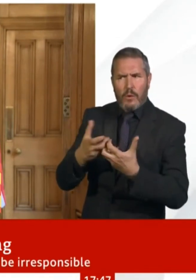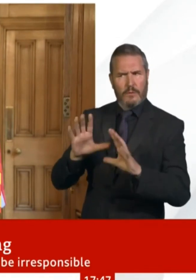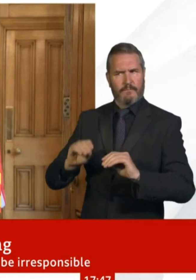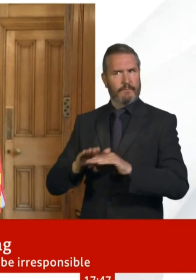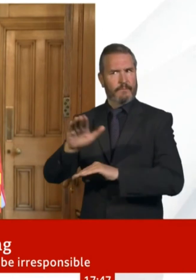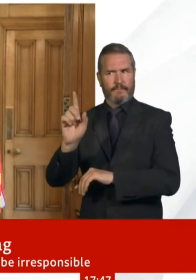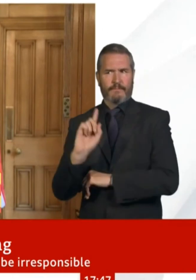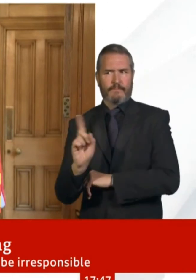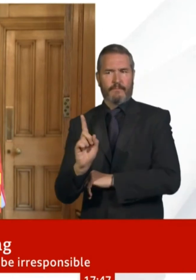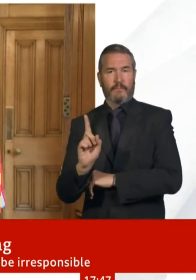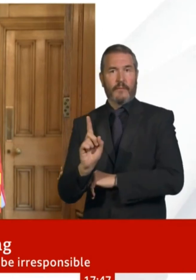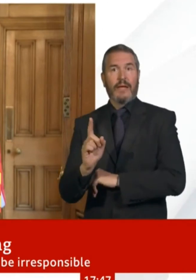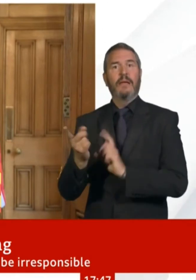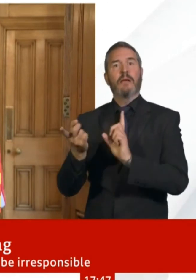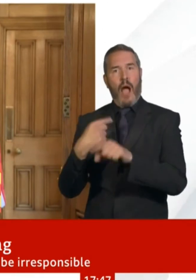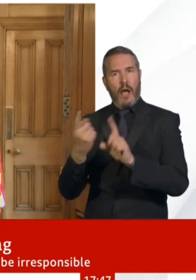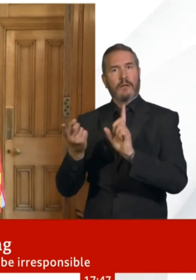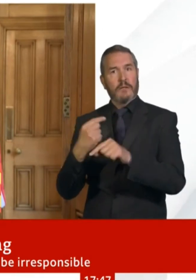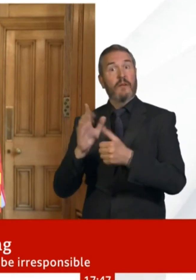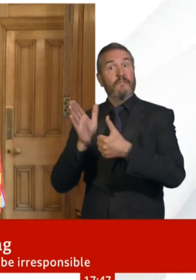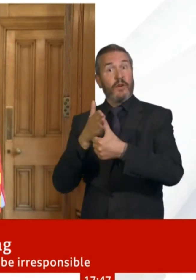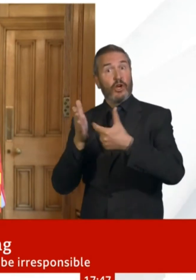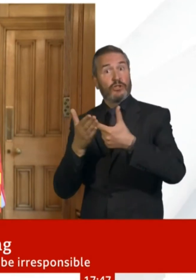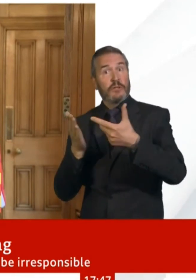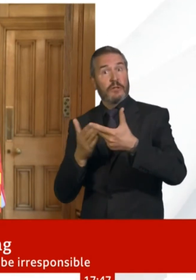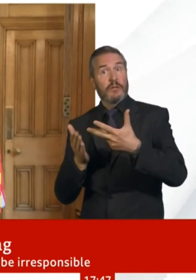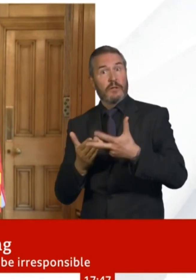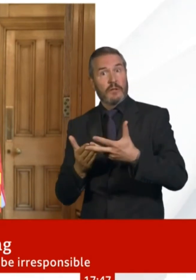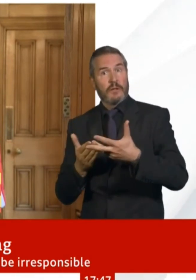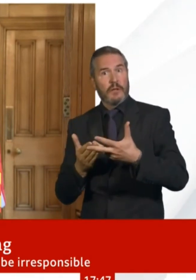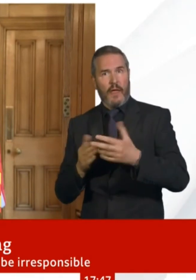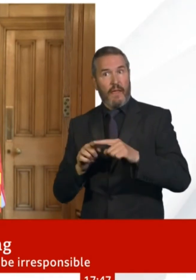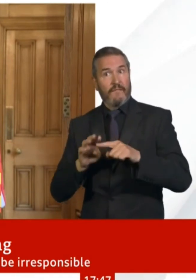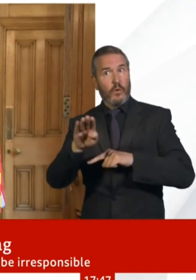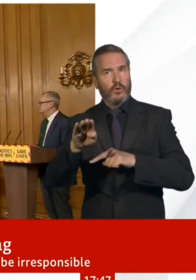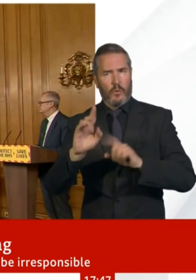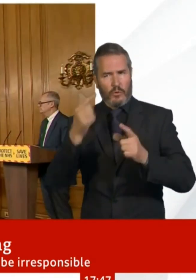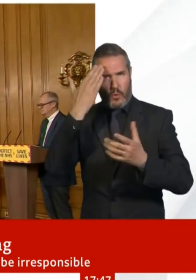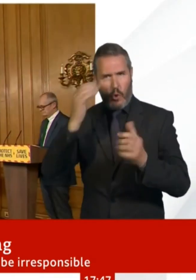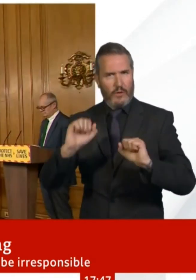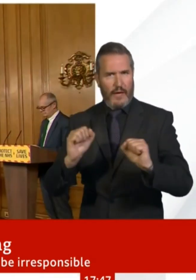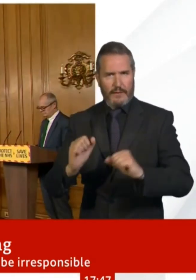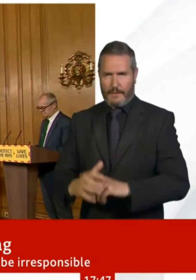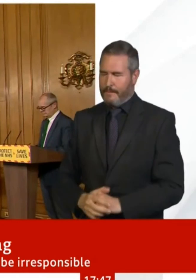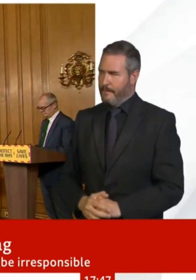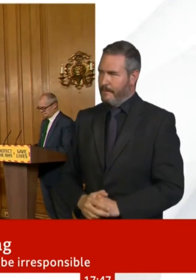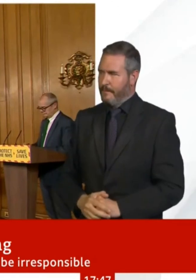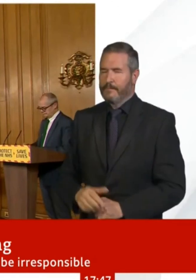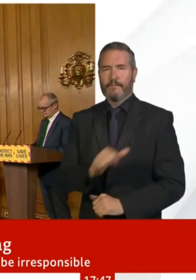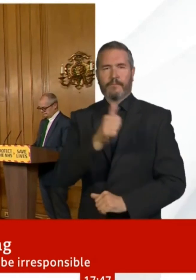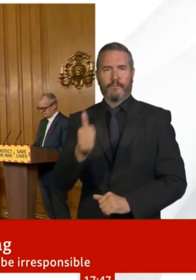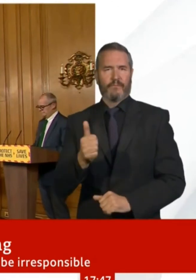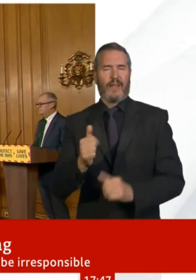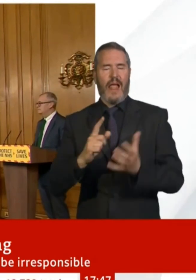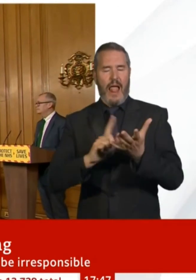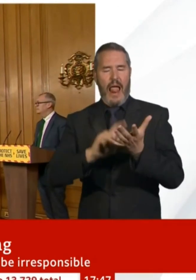before you get those answers, you can't really track a way forward. Bill Jacobs from the Lancashire Telegraph.